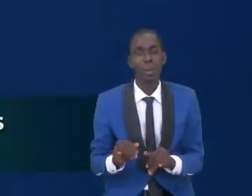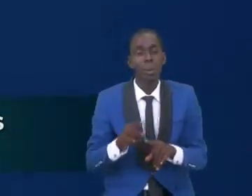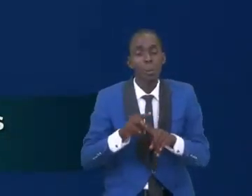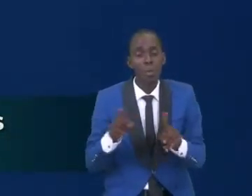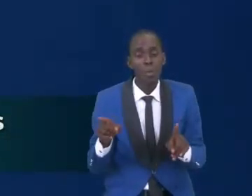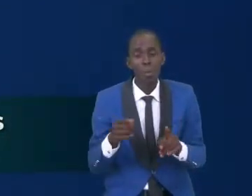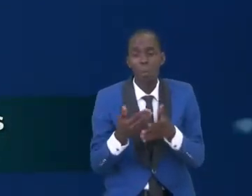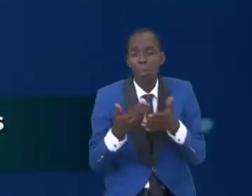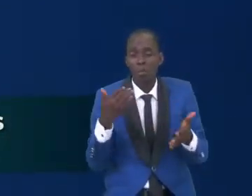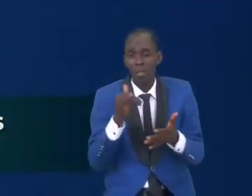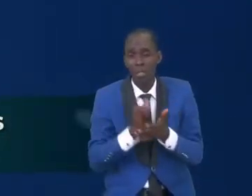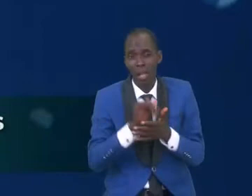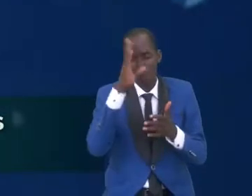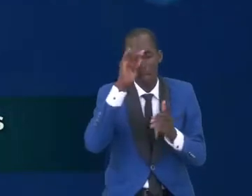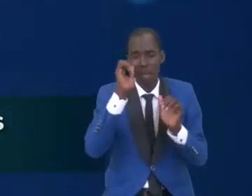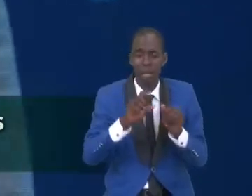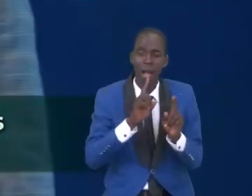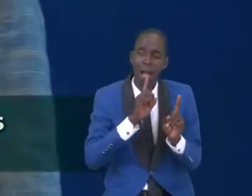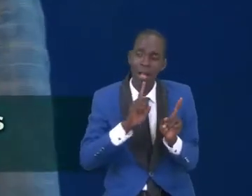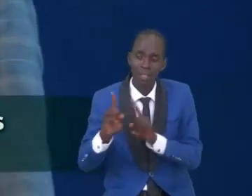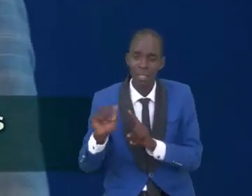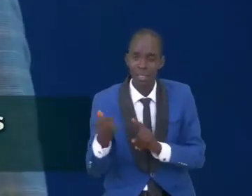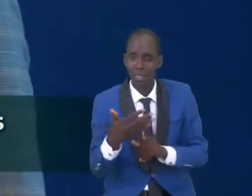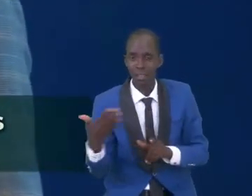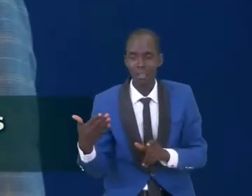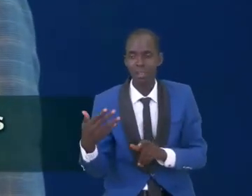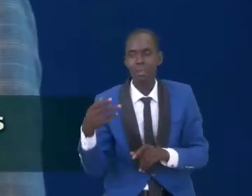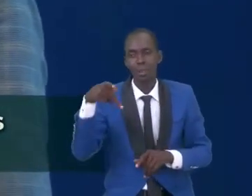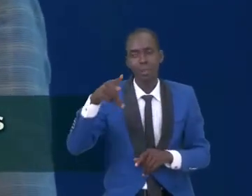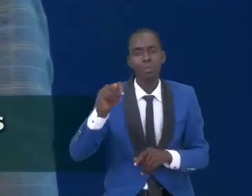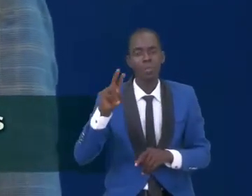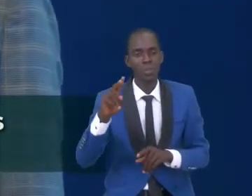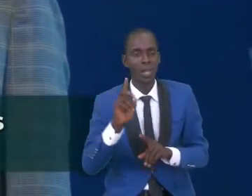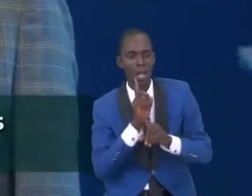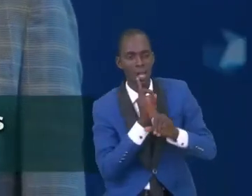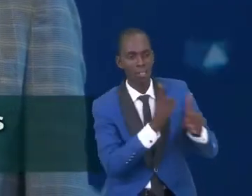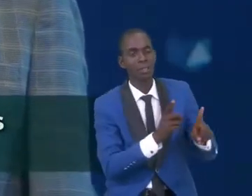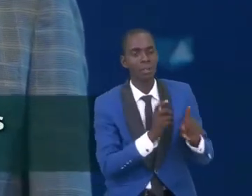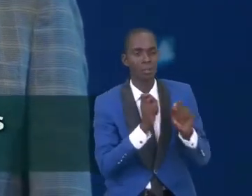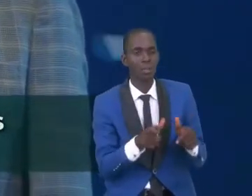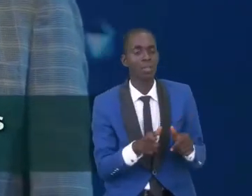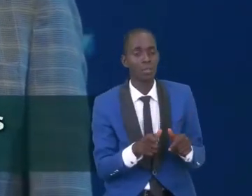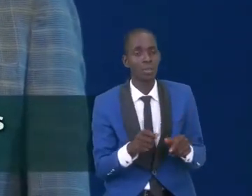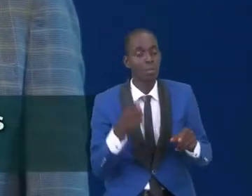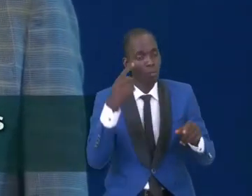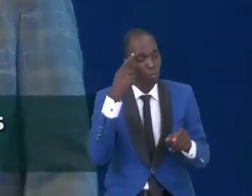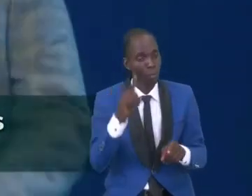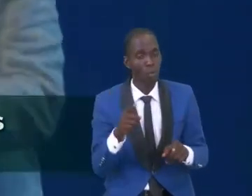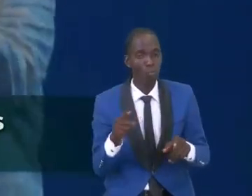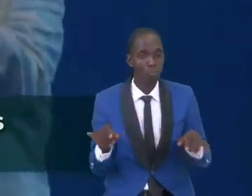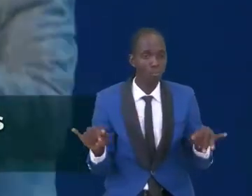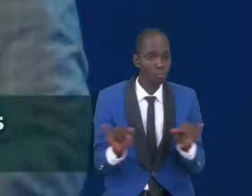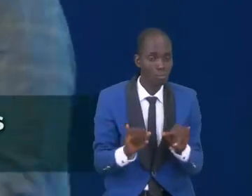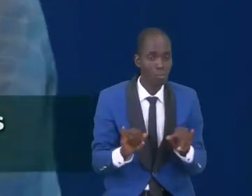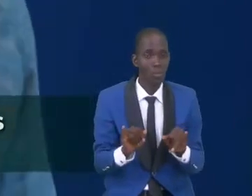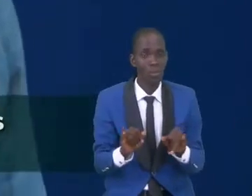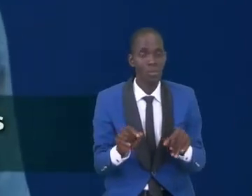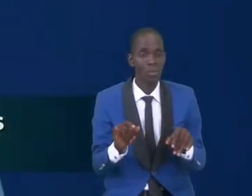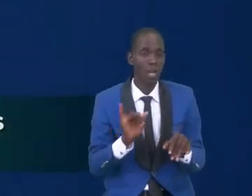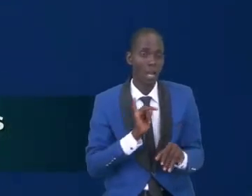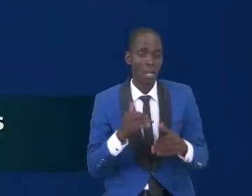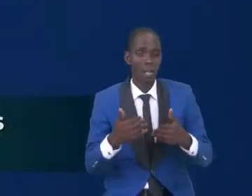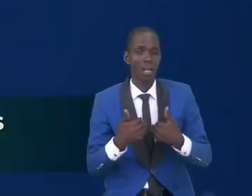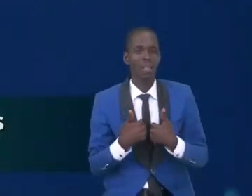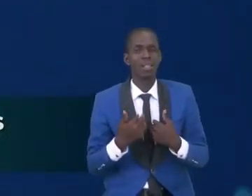talk, Peter then said, but such as I have. If I told you